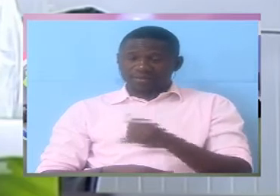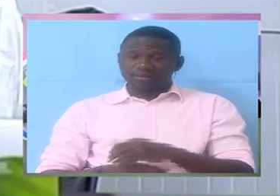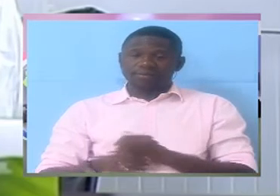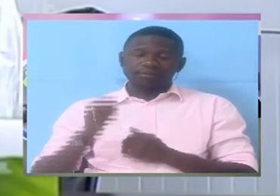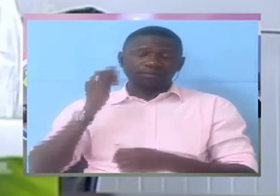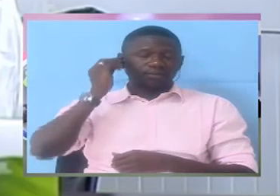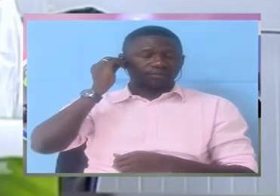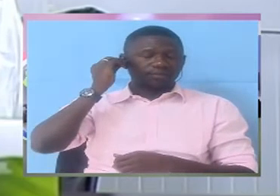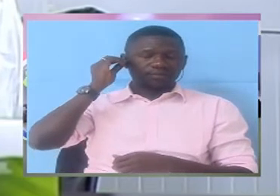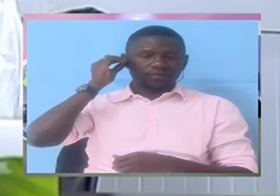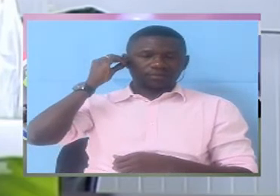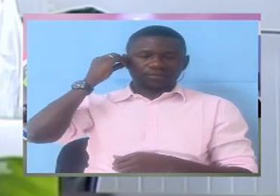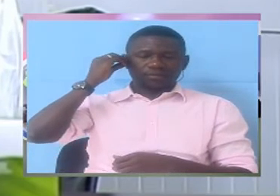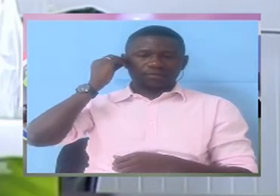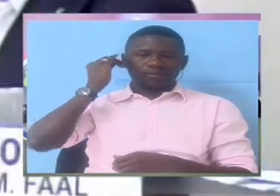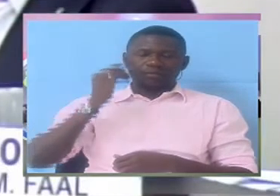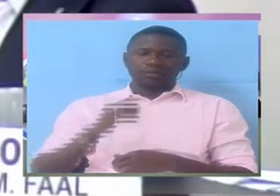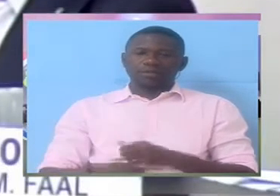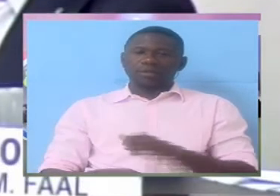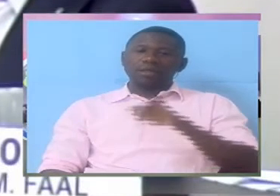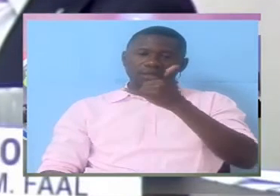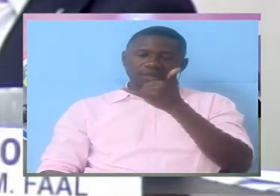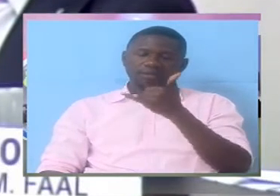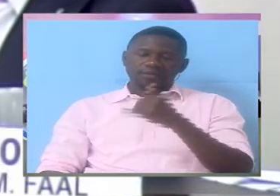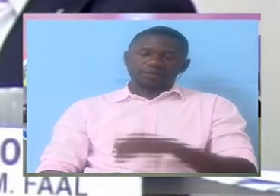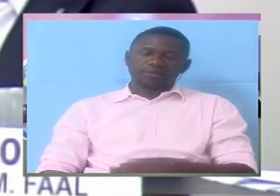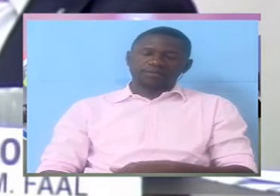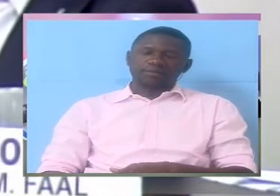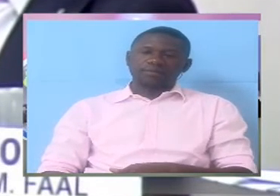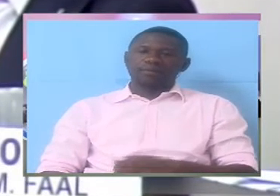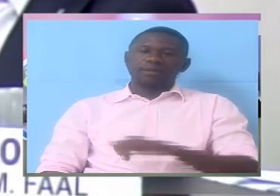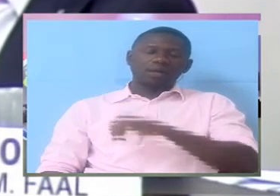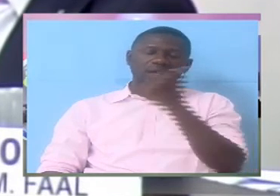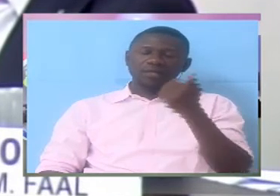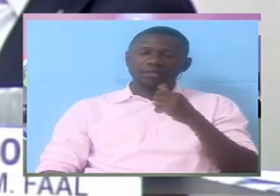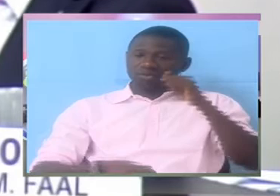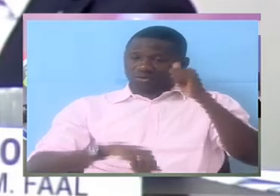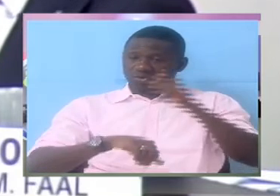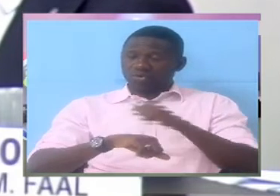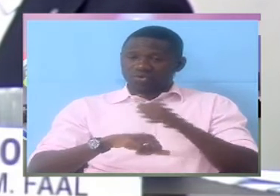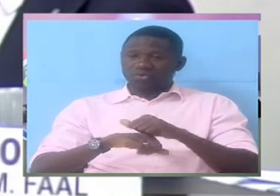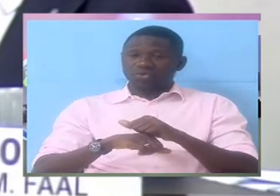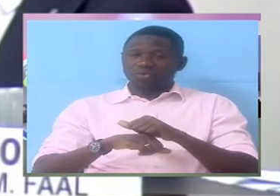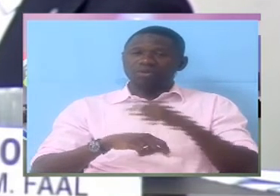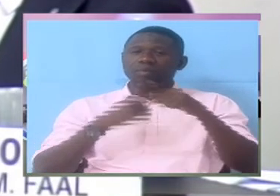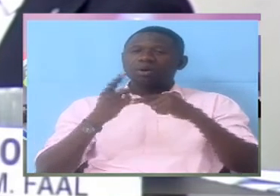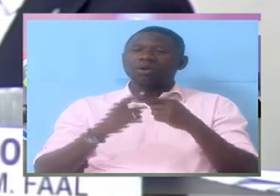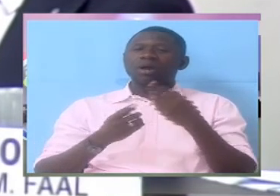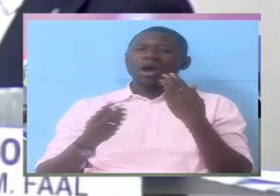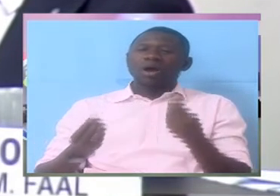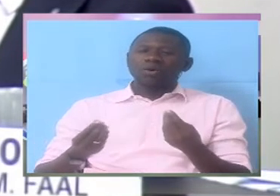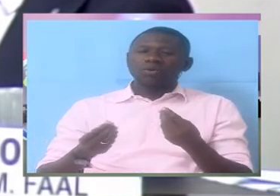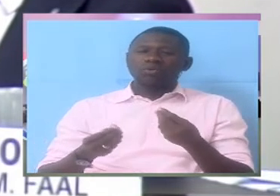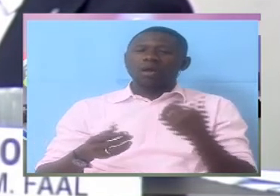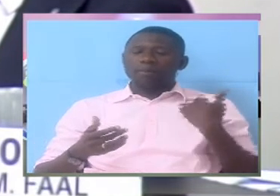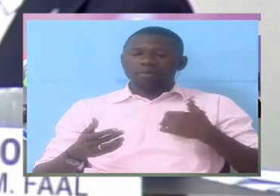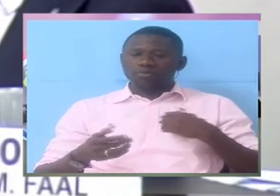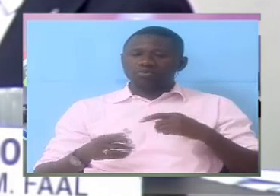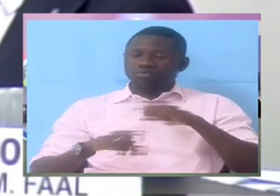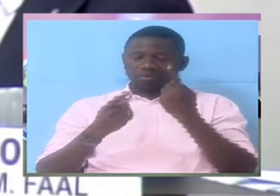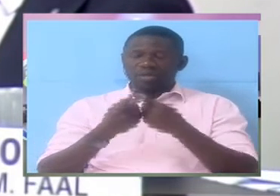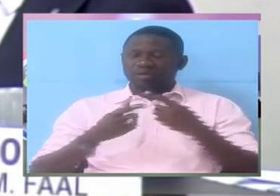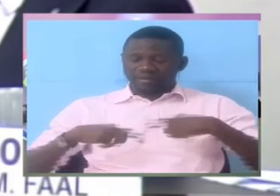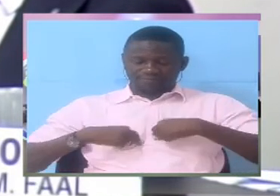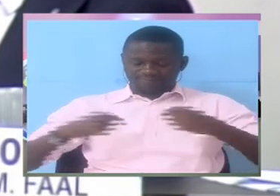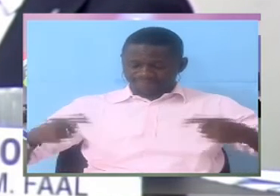Son, ha. And the torturing involved people being stripped naked. Ndu tajire ya nyingono ni ba kela wala mi